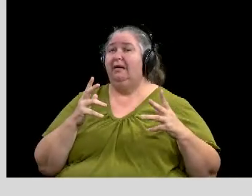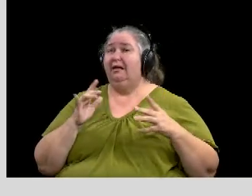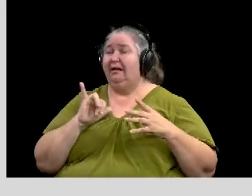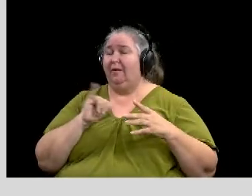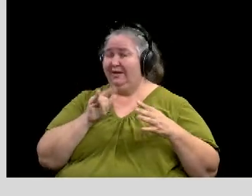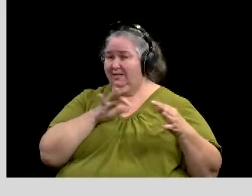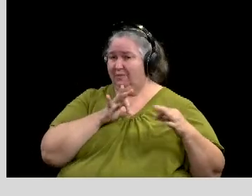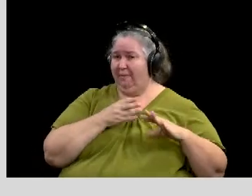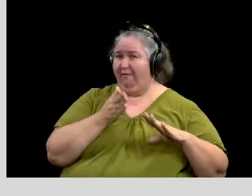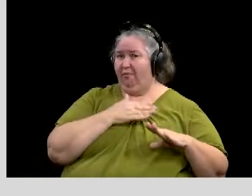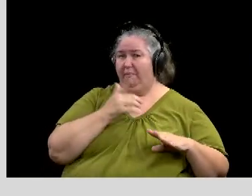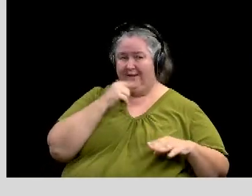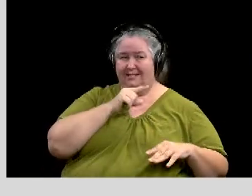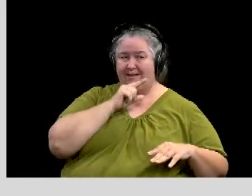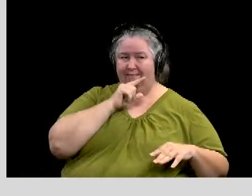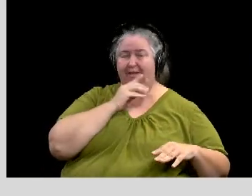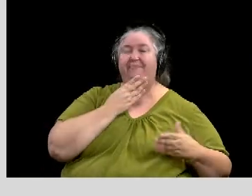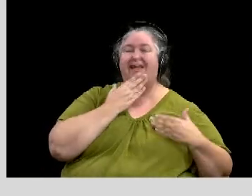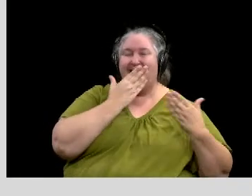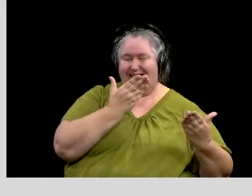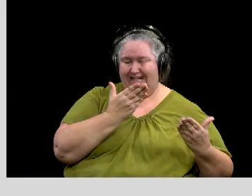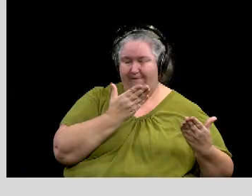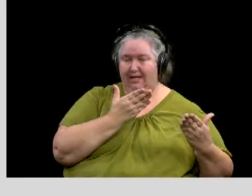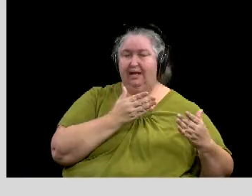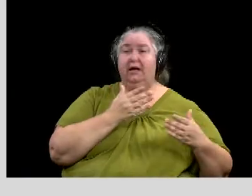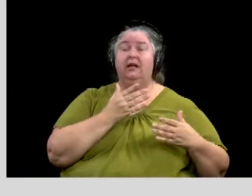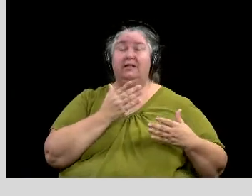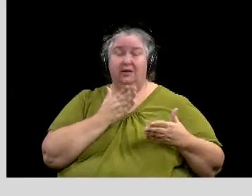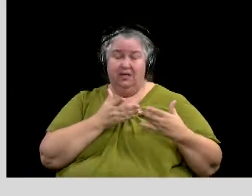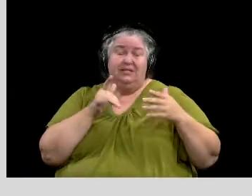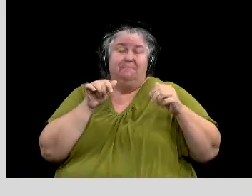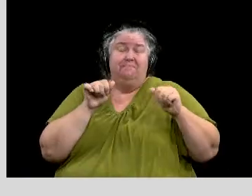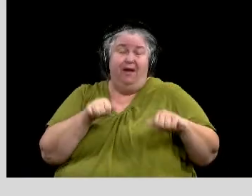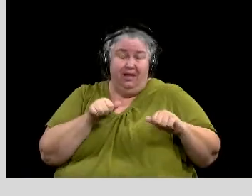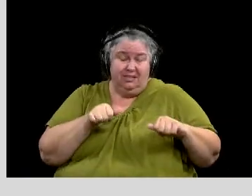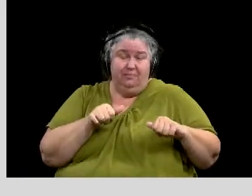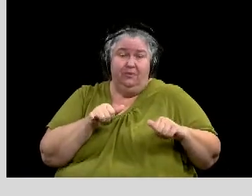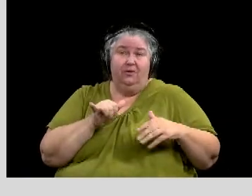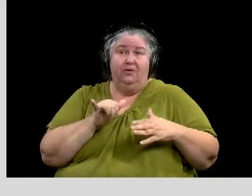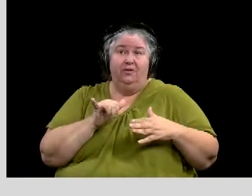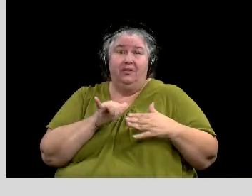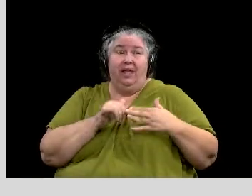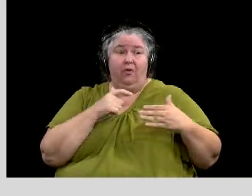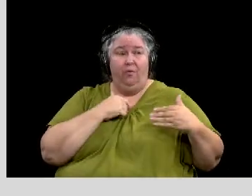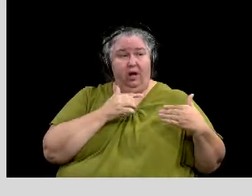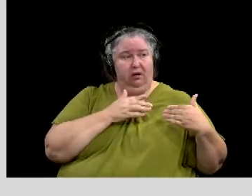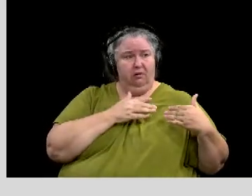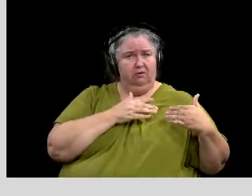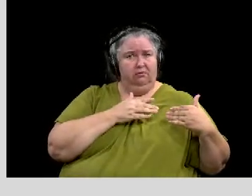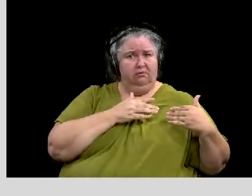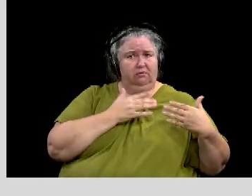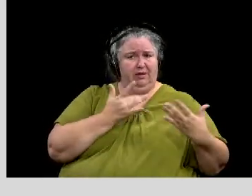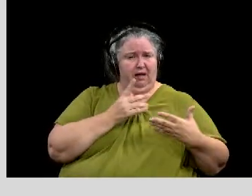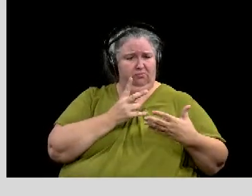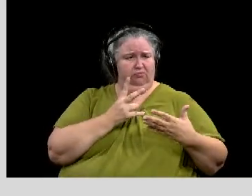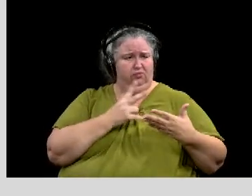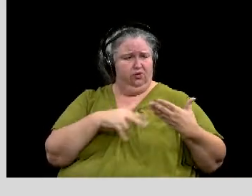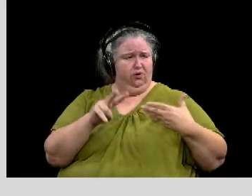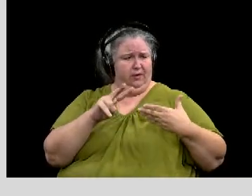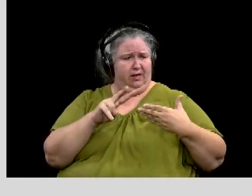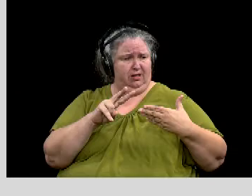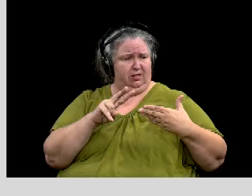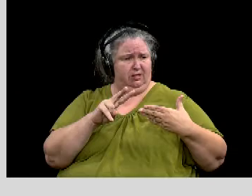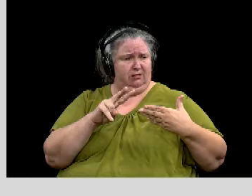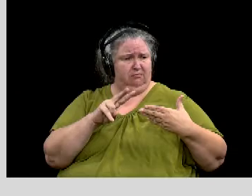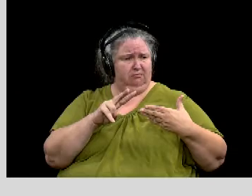some chance that we are far enough out from the holidays that that we may not see a major impact